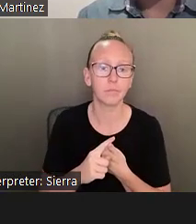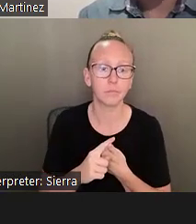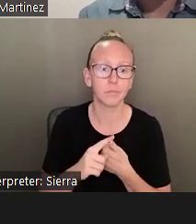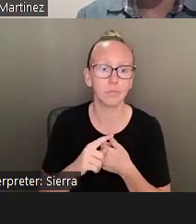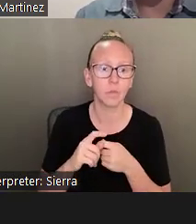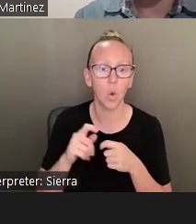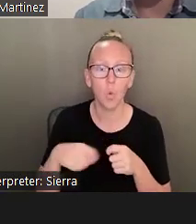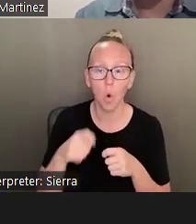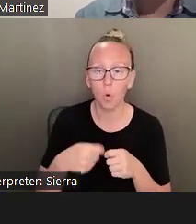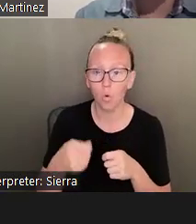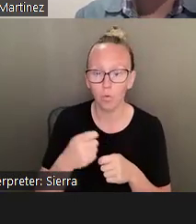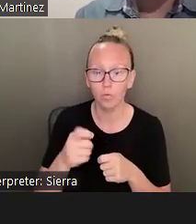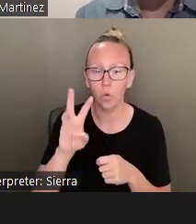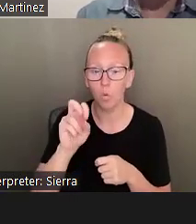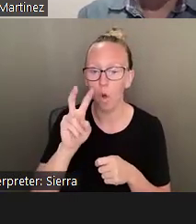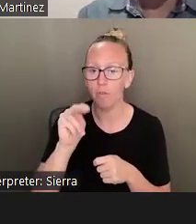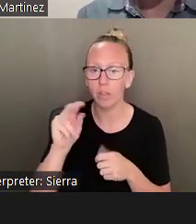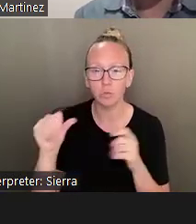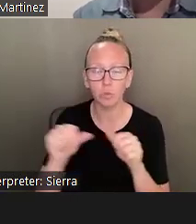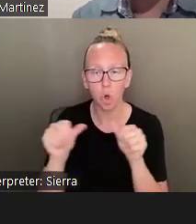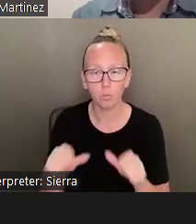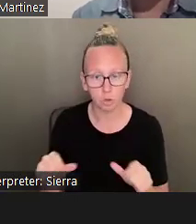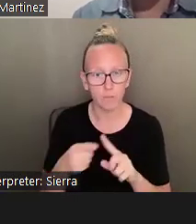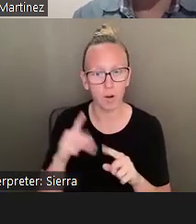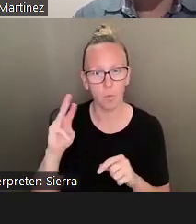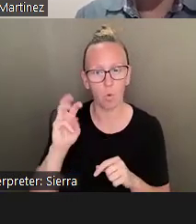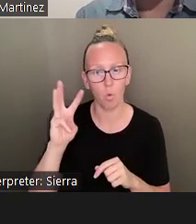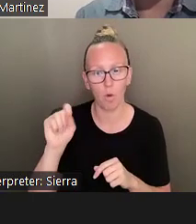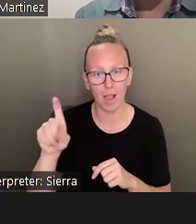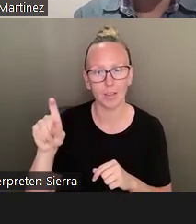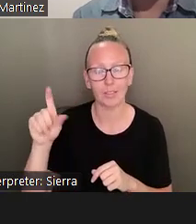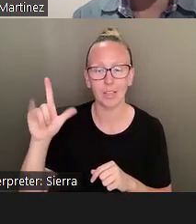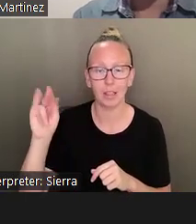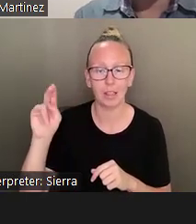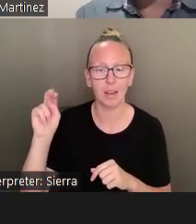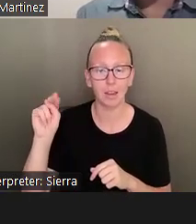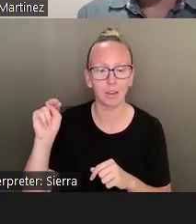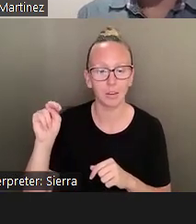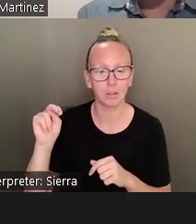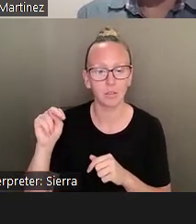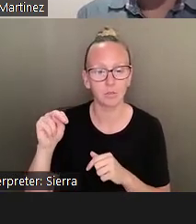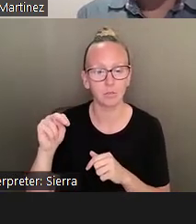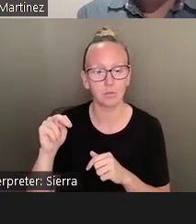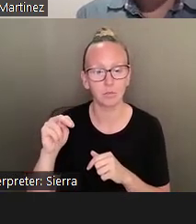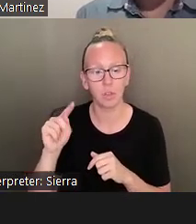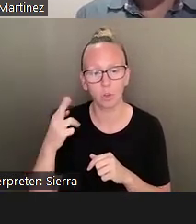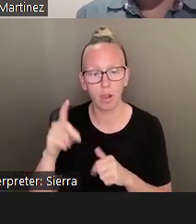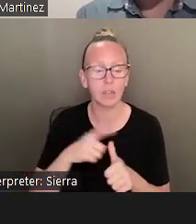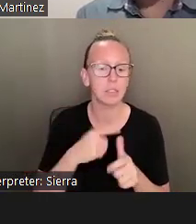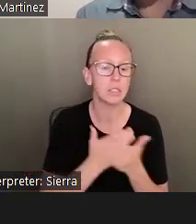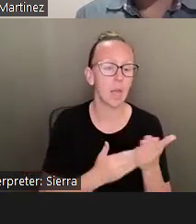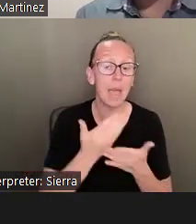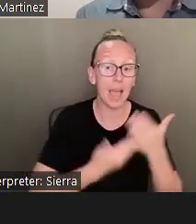sculptures made from waxed linen thread. Some of them are hand carved from balsa wood or basswood. Some of them